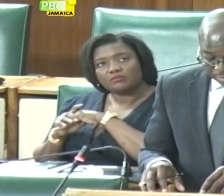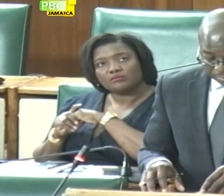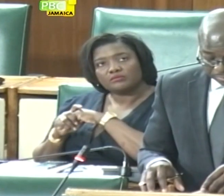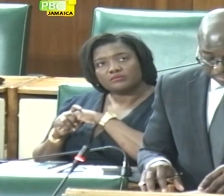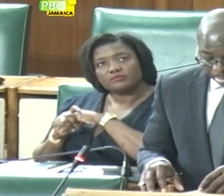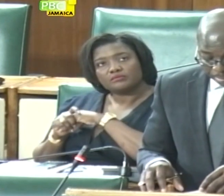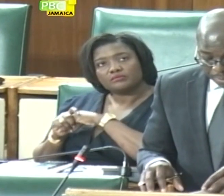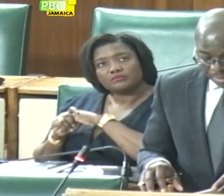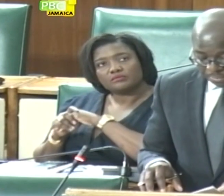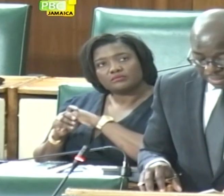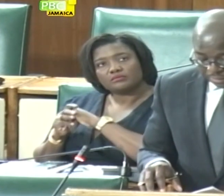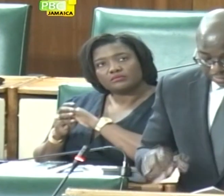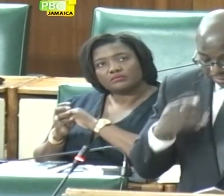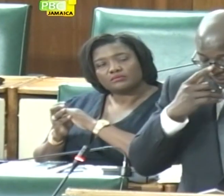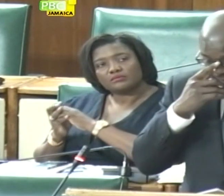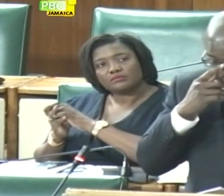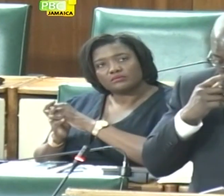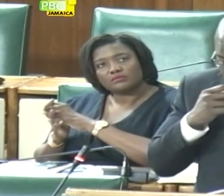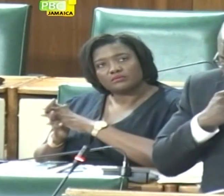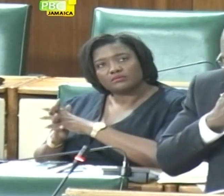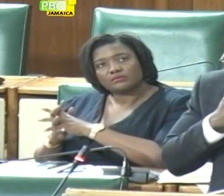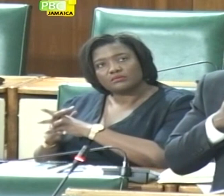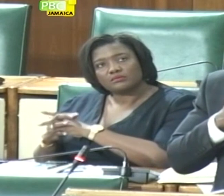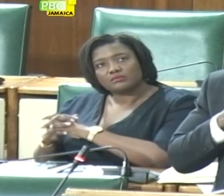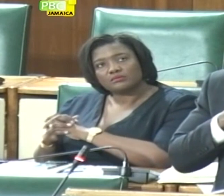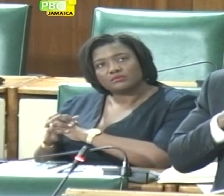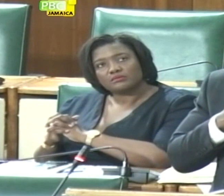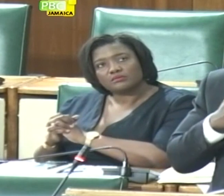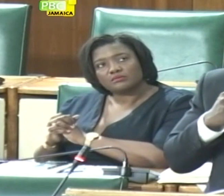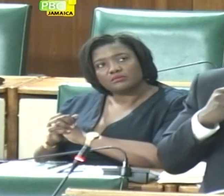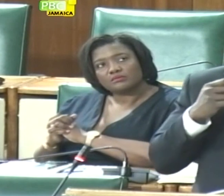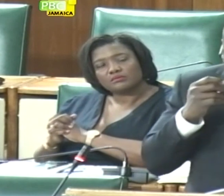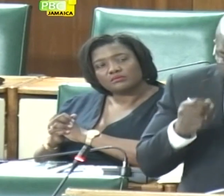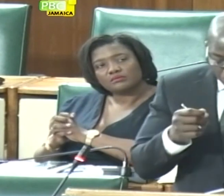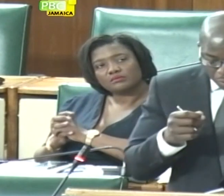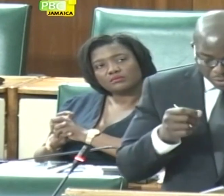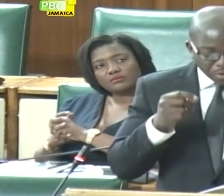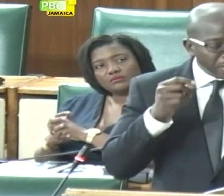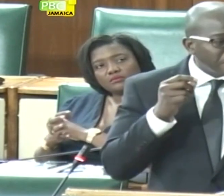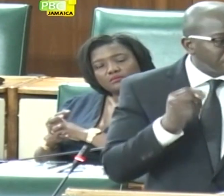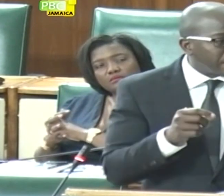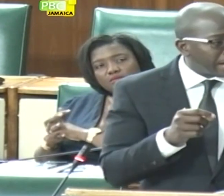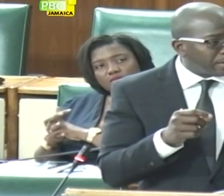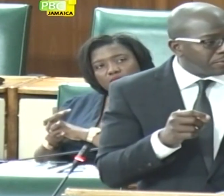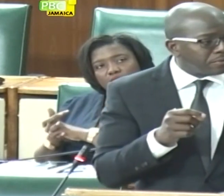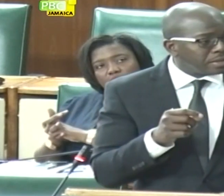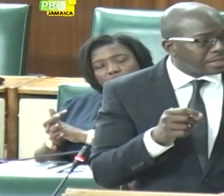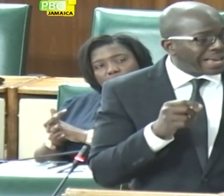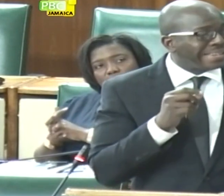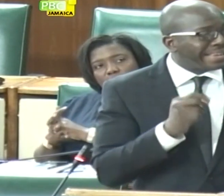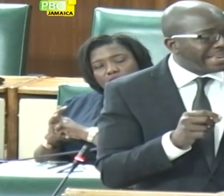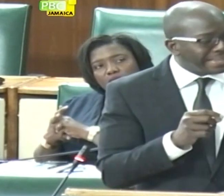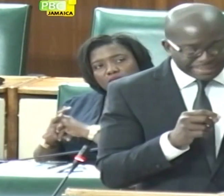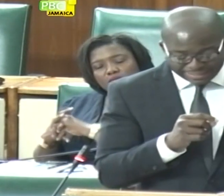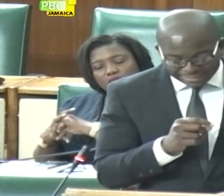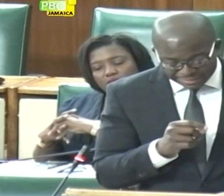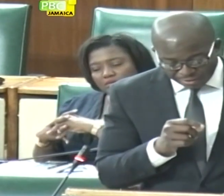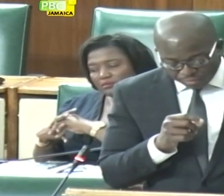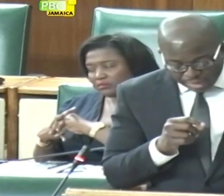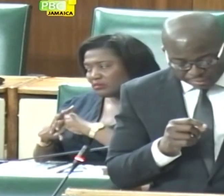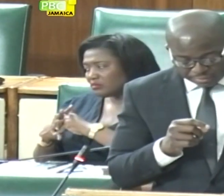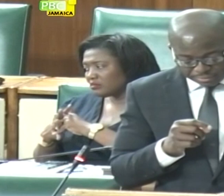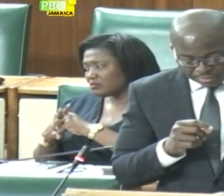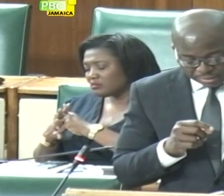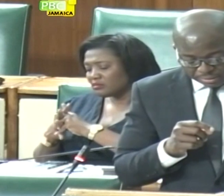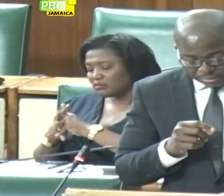President. Amendment is proposed to section 4, 5, and 8 of